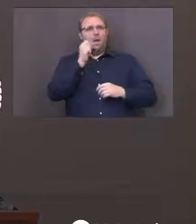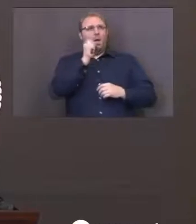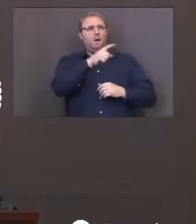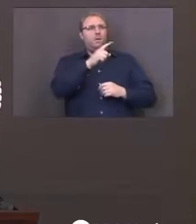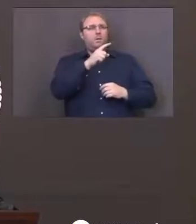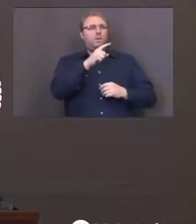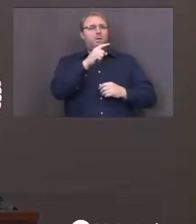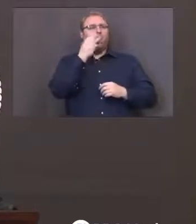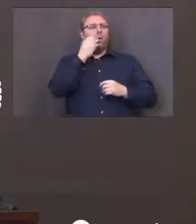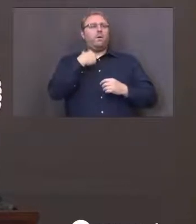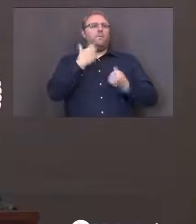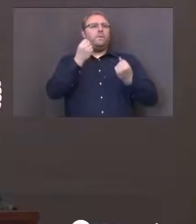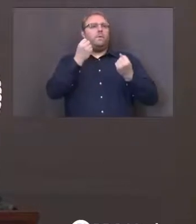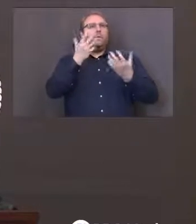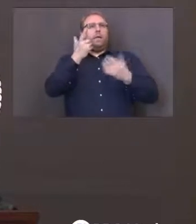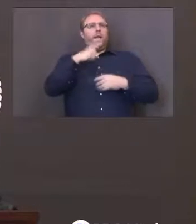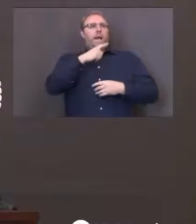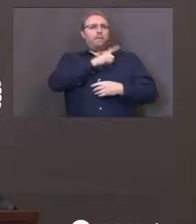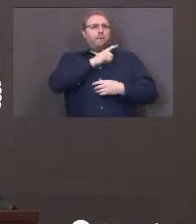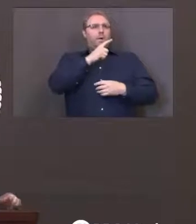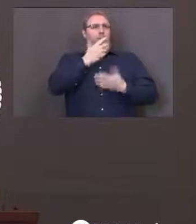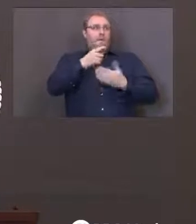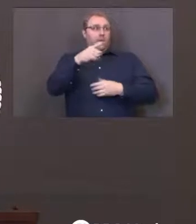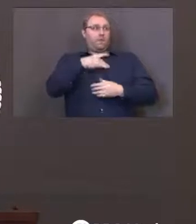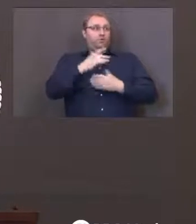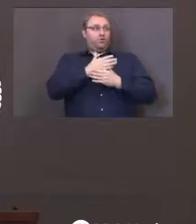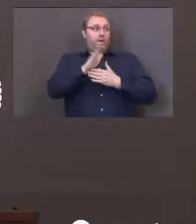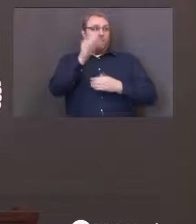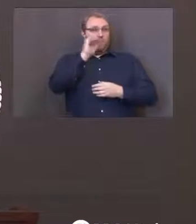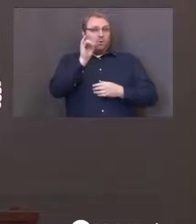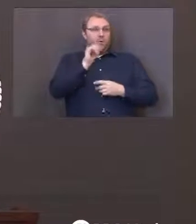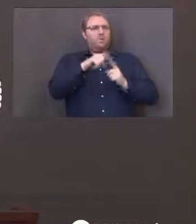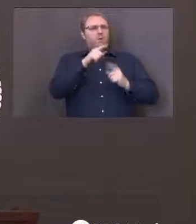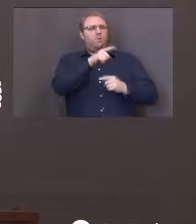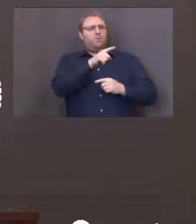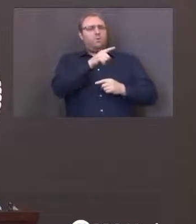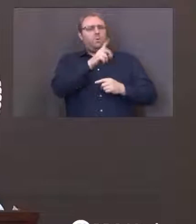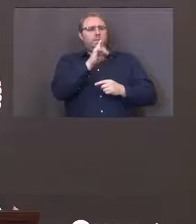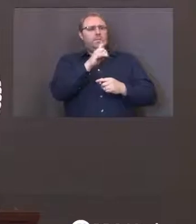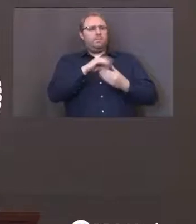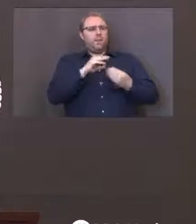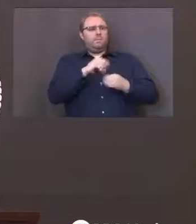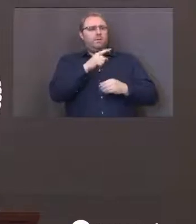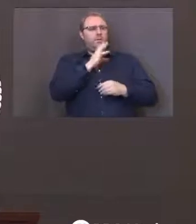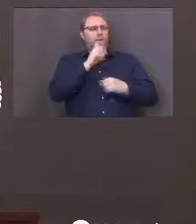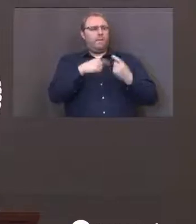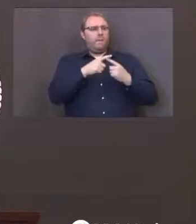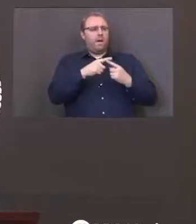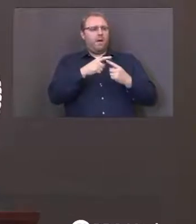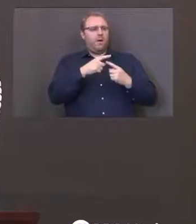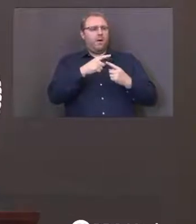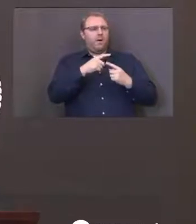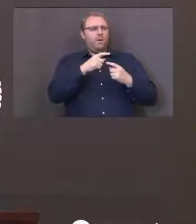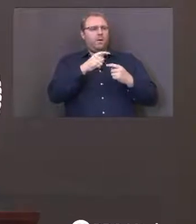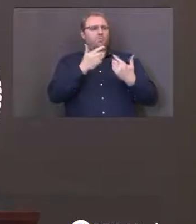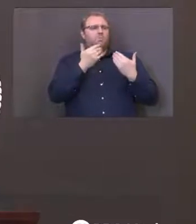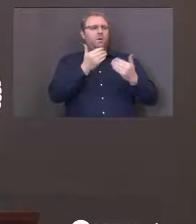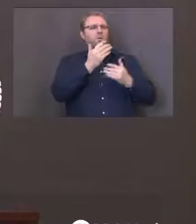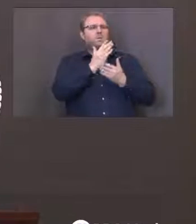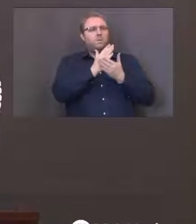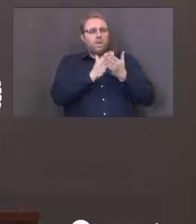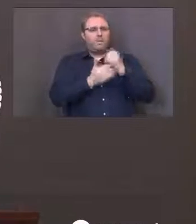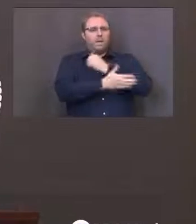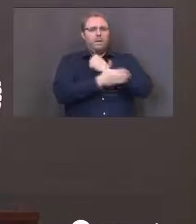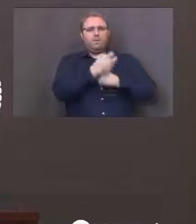certainly the legislative leaders can chime in on this. But you mentioned when talking about counties that have moved green, you did